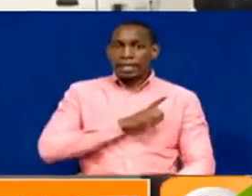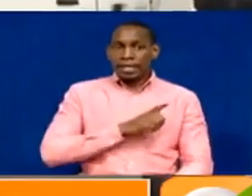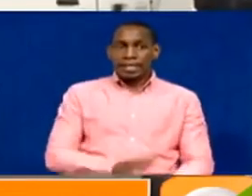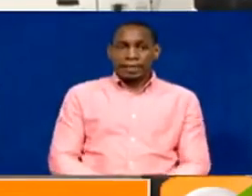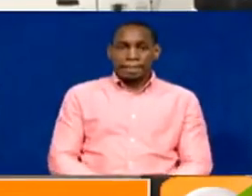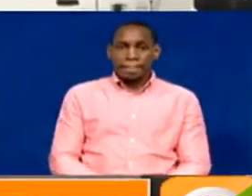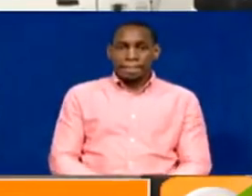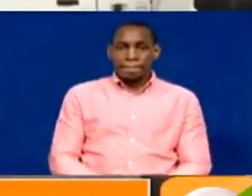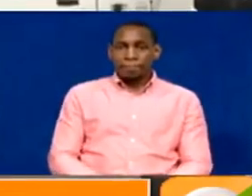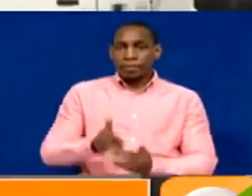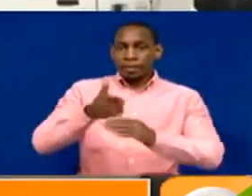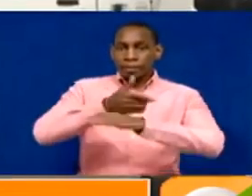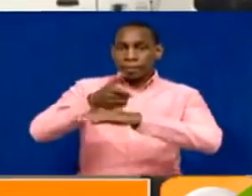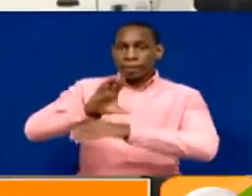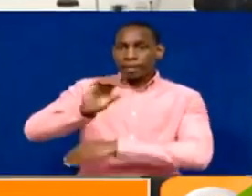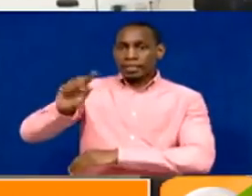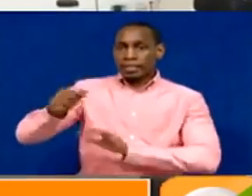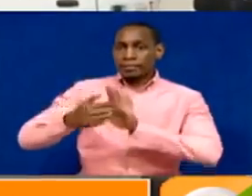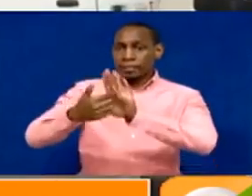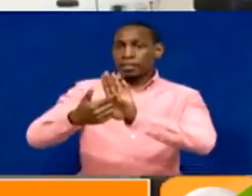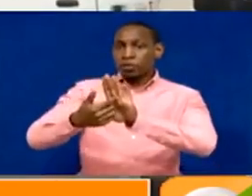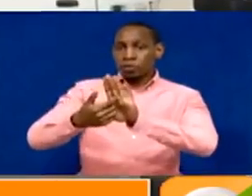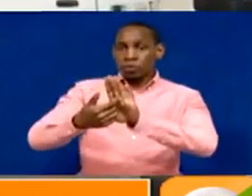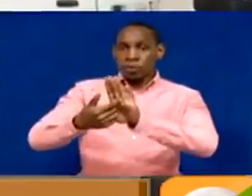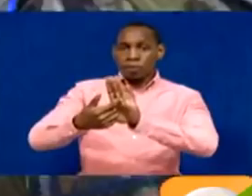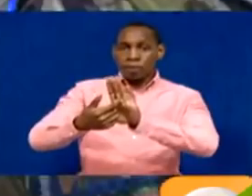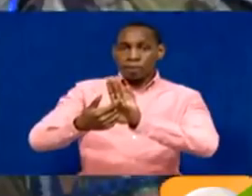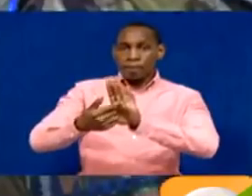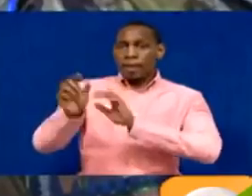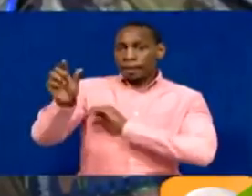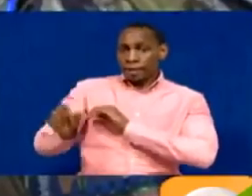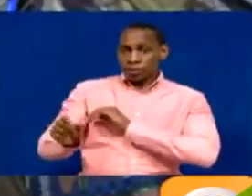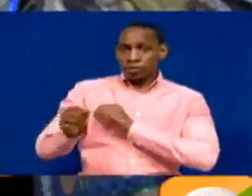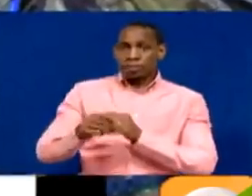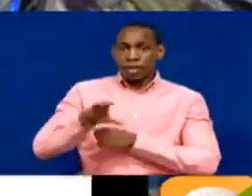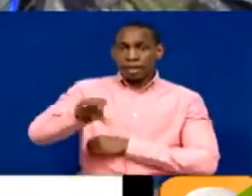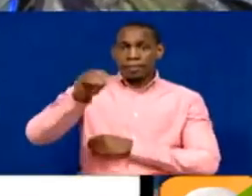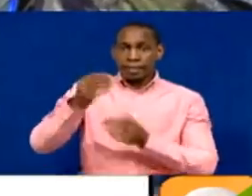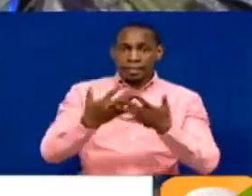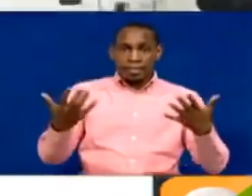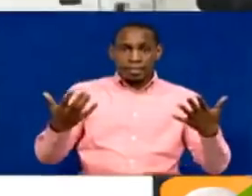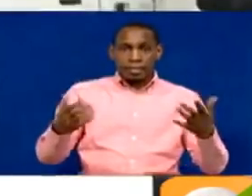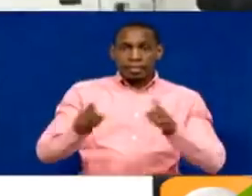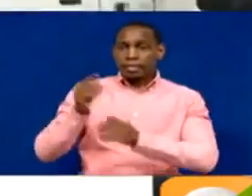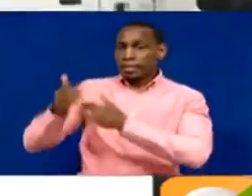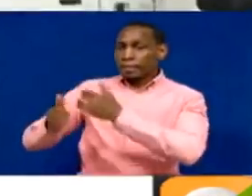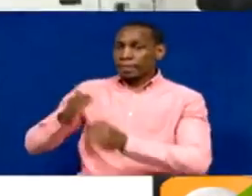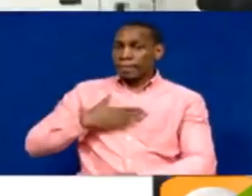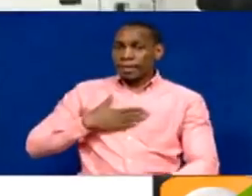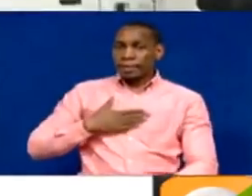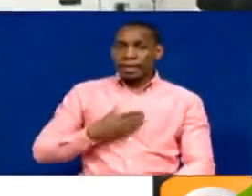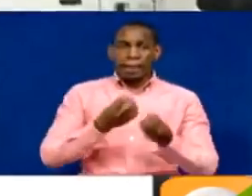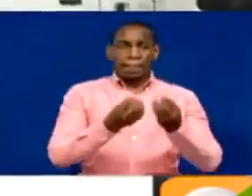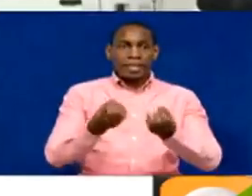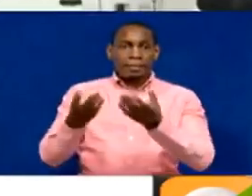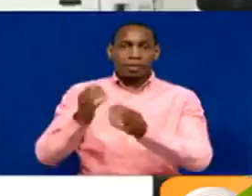mzuri, kamera za CCTV zili munasa huyo jamaa mwenye alikuwa vimechukua mzigo, hata majirani zangu wengi.